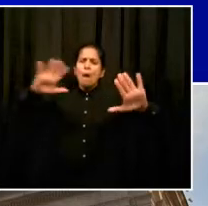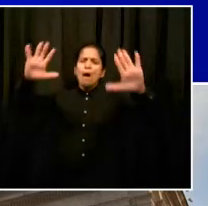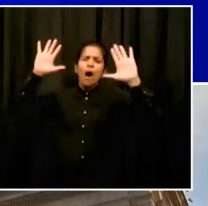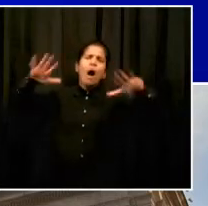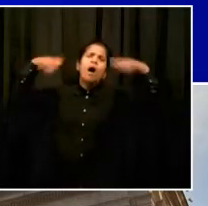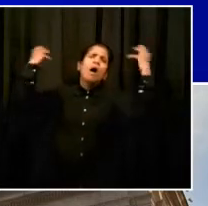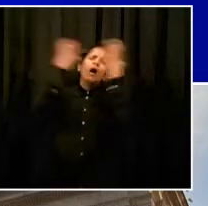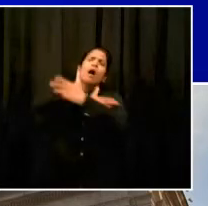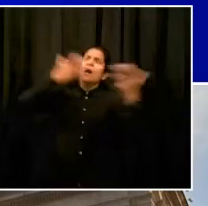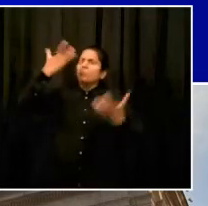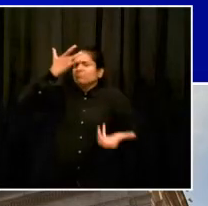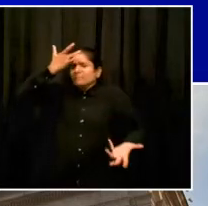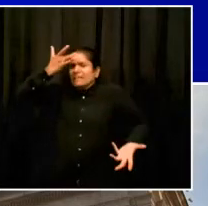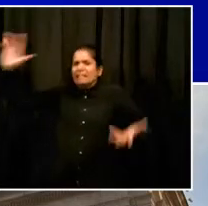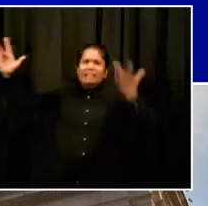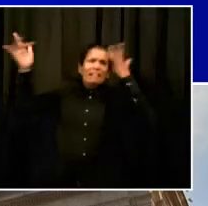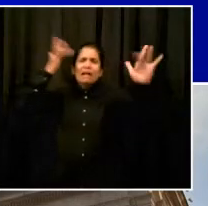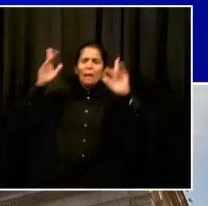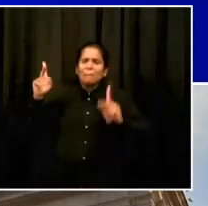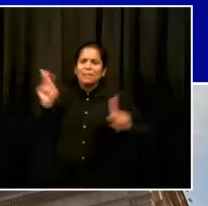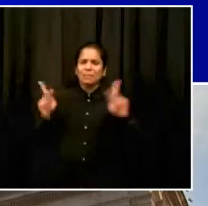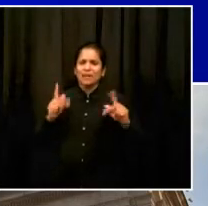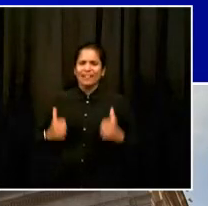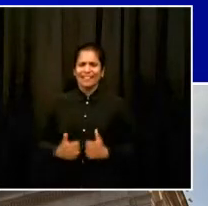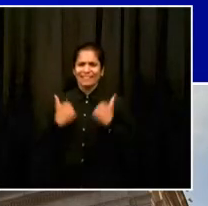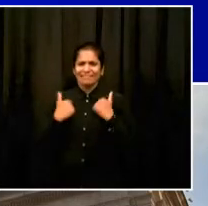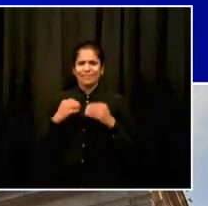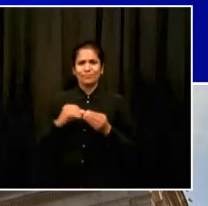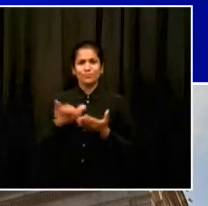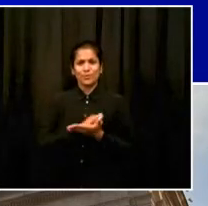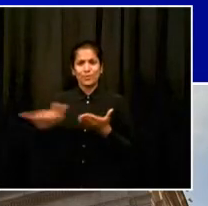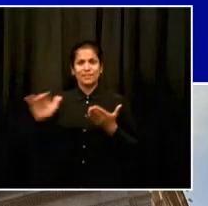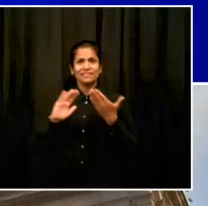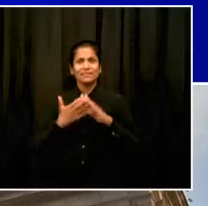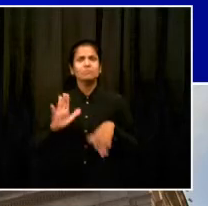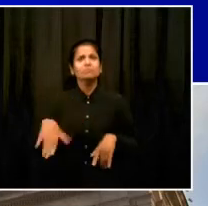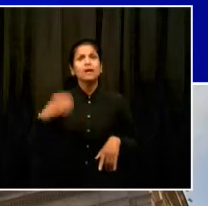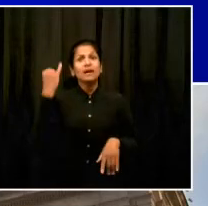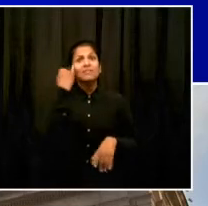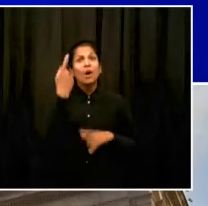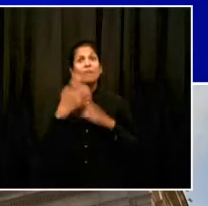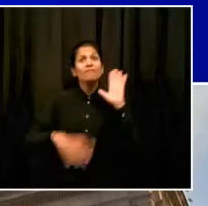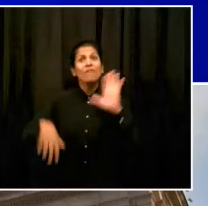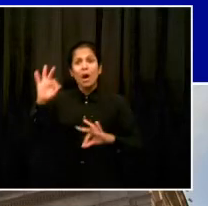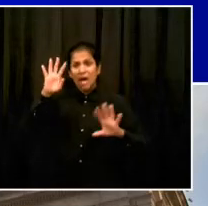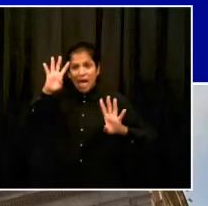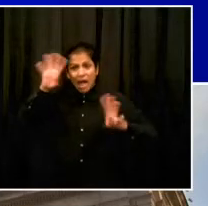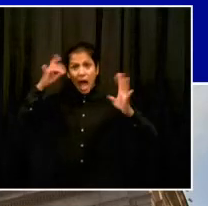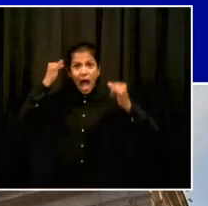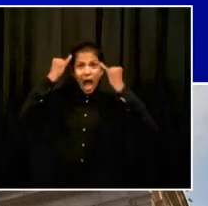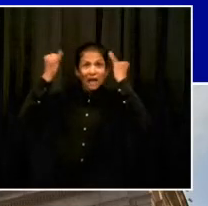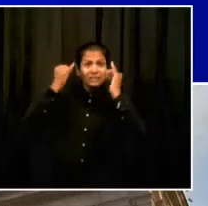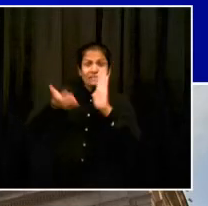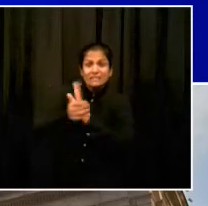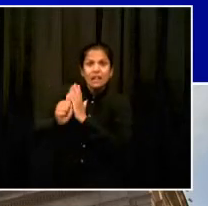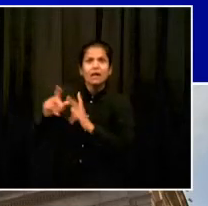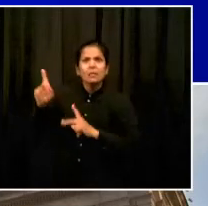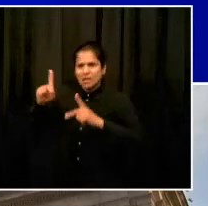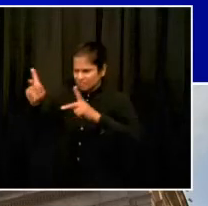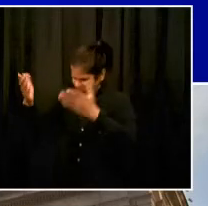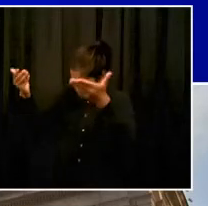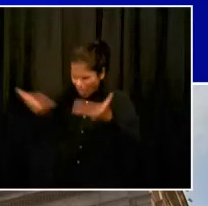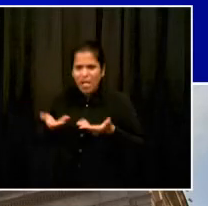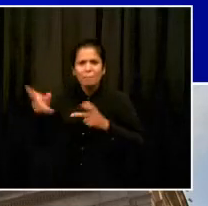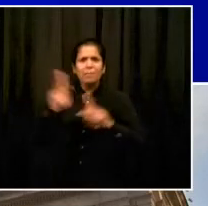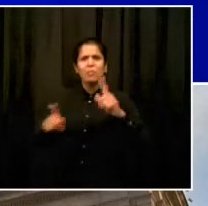happens, and this is where you will find the talent to make it happen. Businesses all over the country, all over the world are going to be realizing that